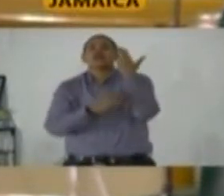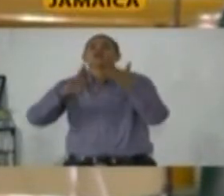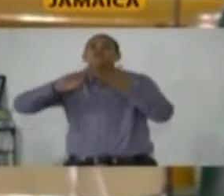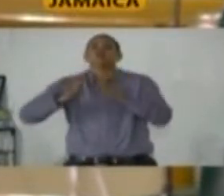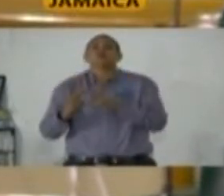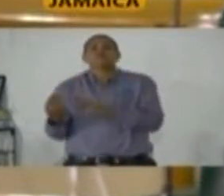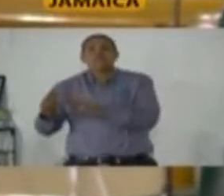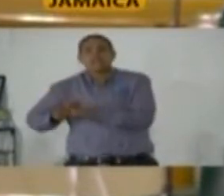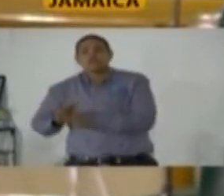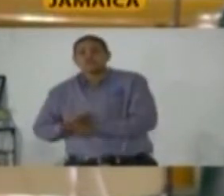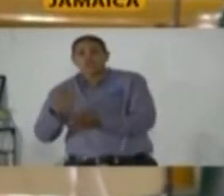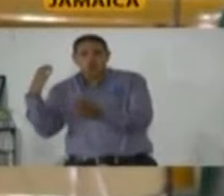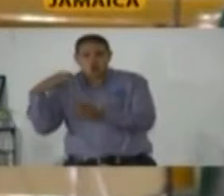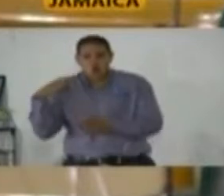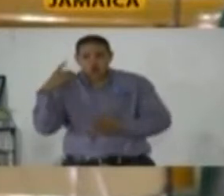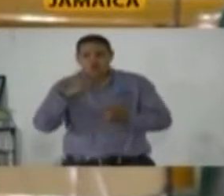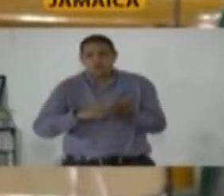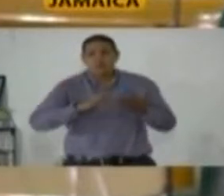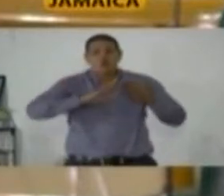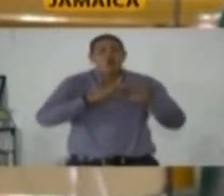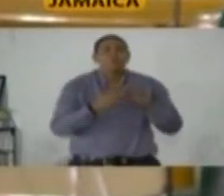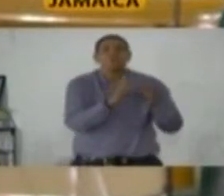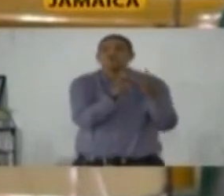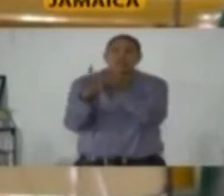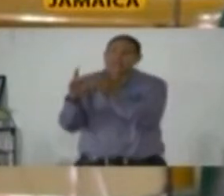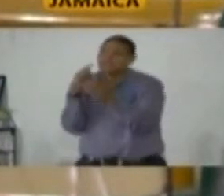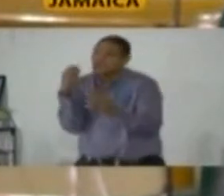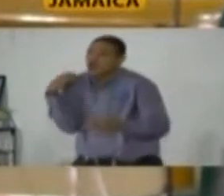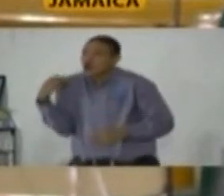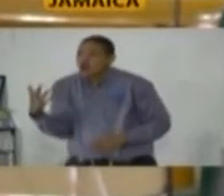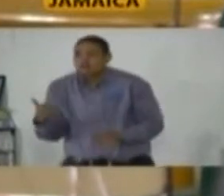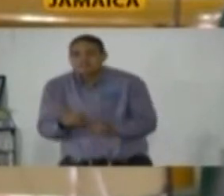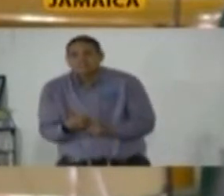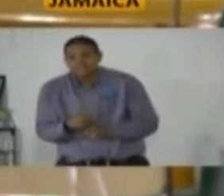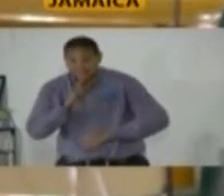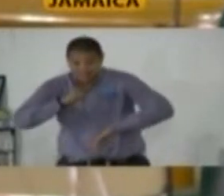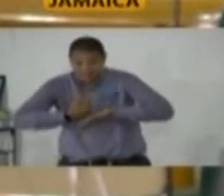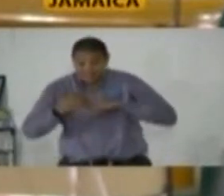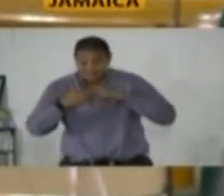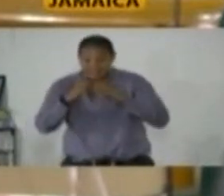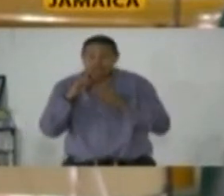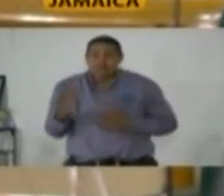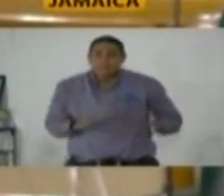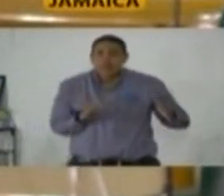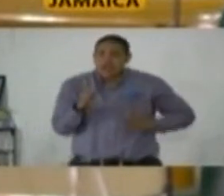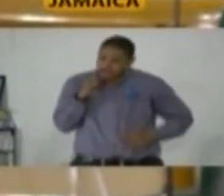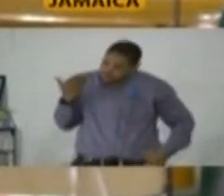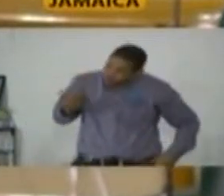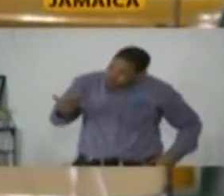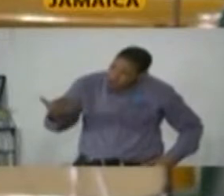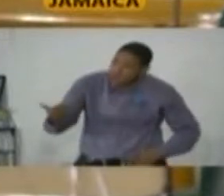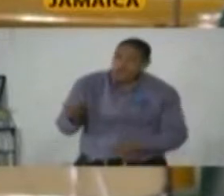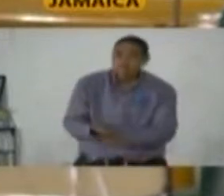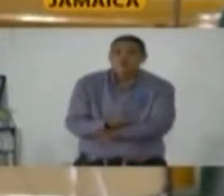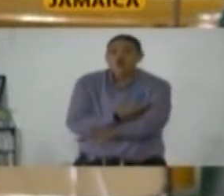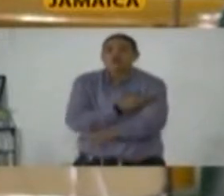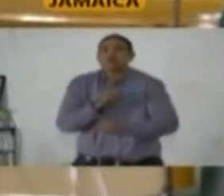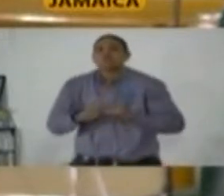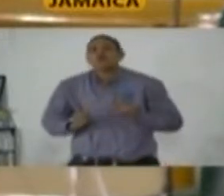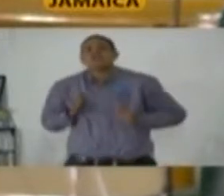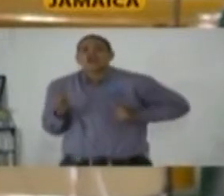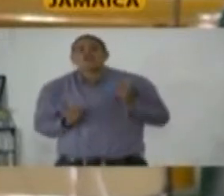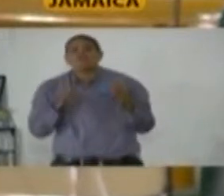literacy coaches, and community relations officers to implement the plan, to track progress, and to address